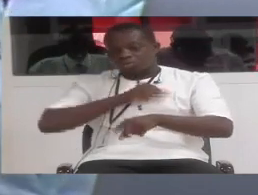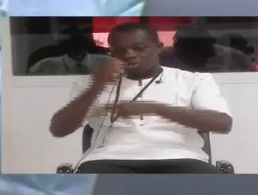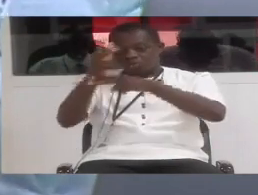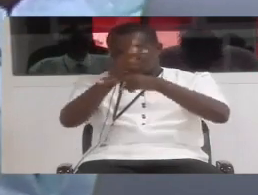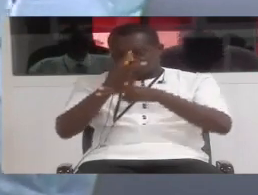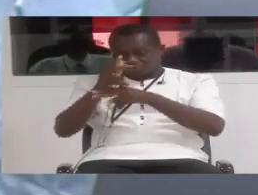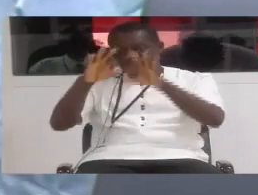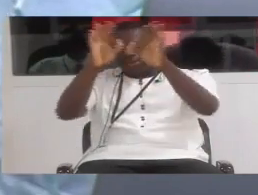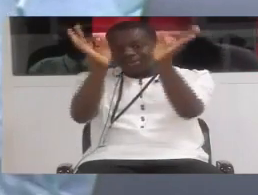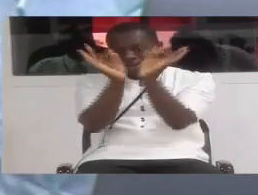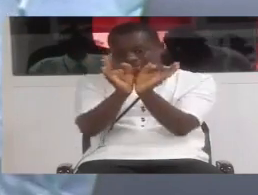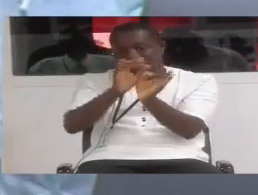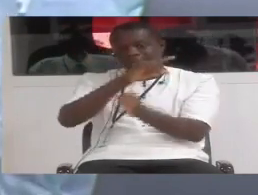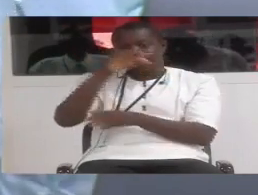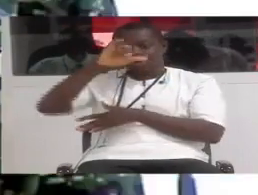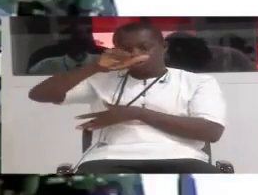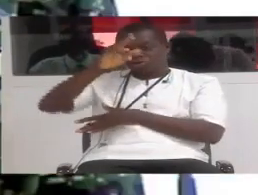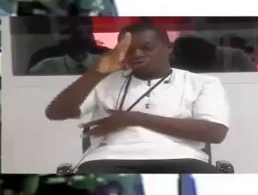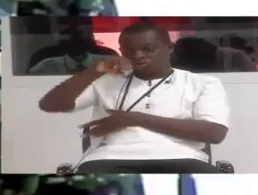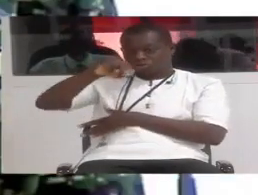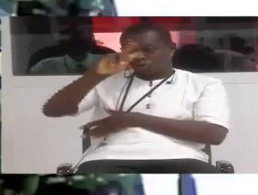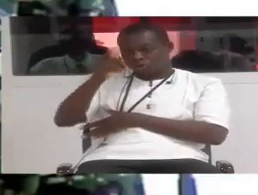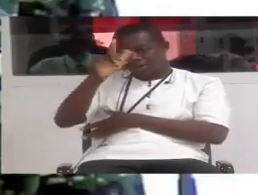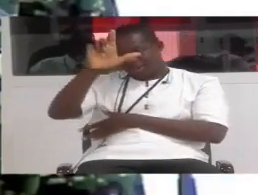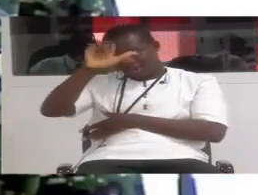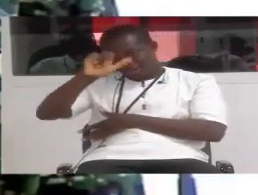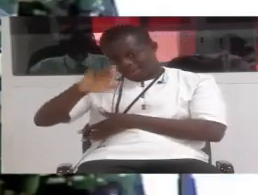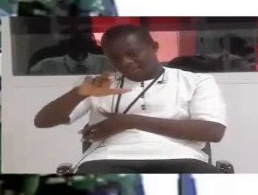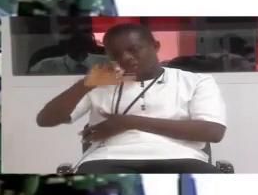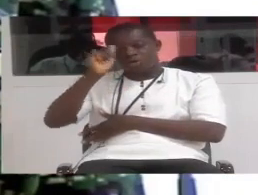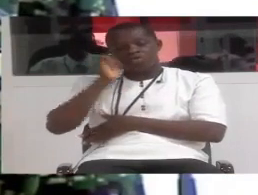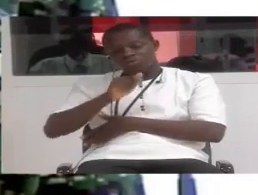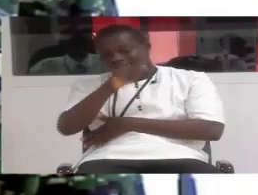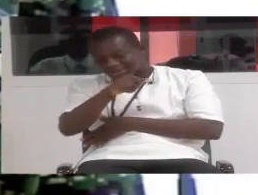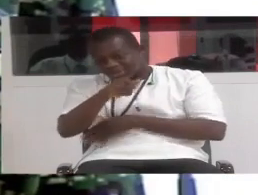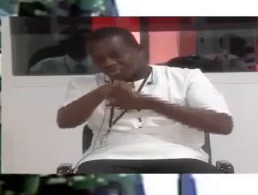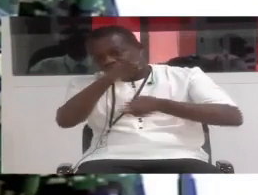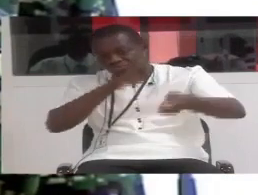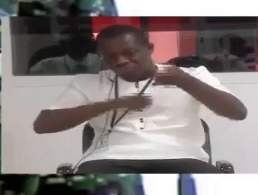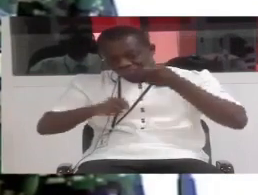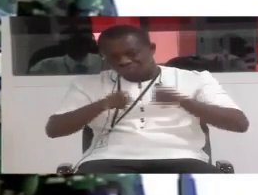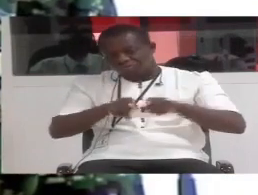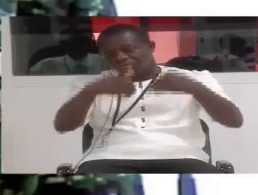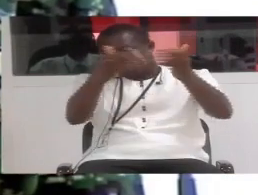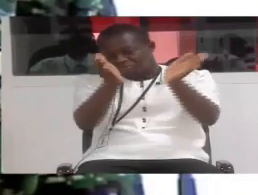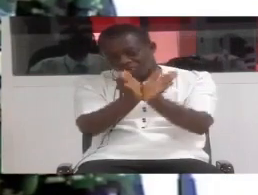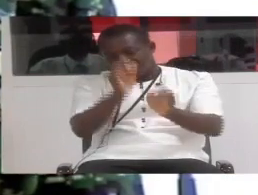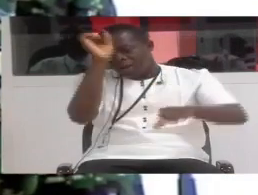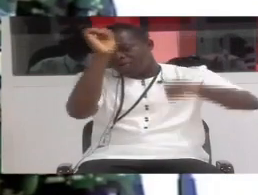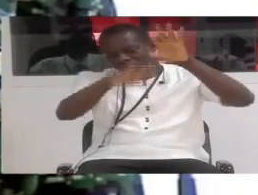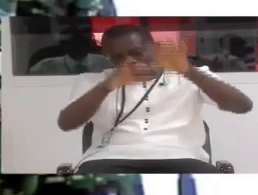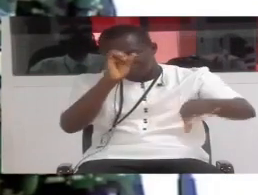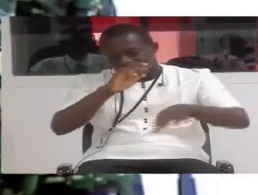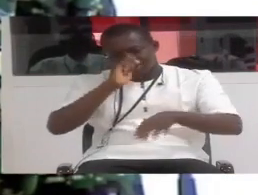team, the junglers, used that well to dispose of bodies? Ndax lolu moy